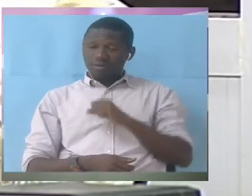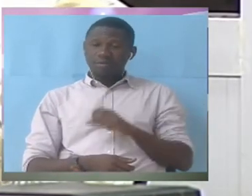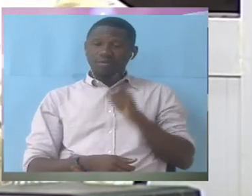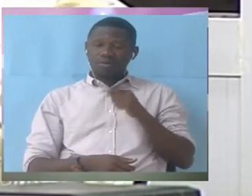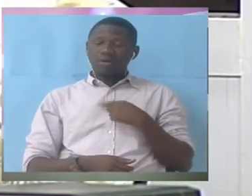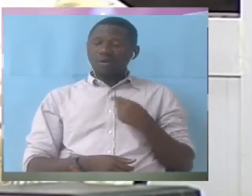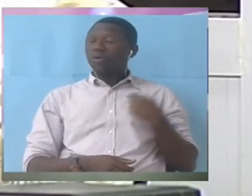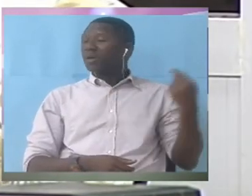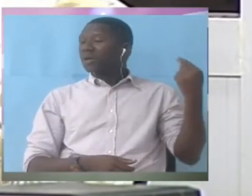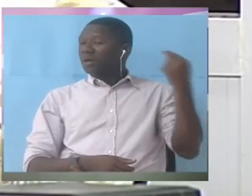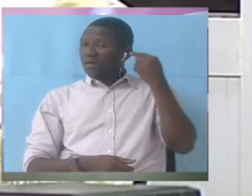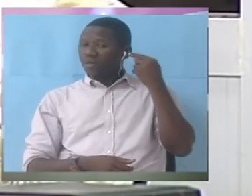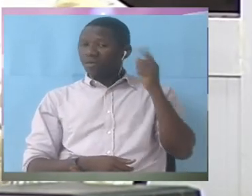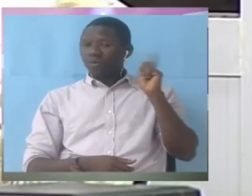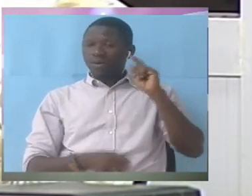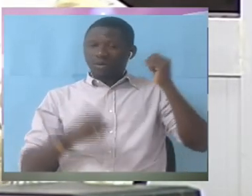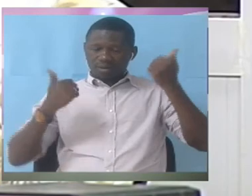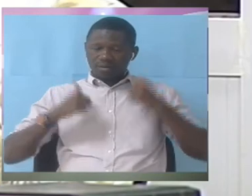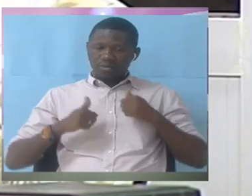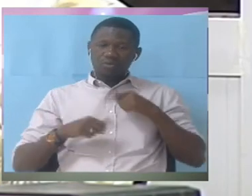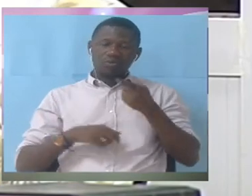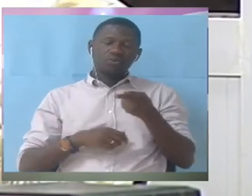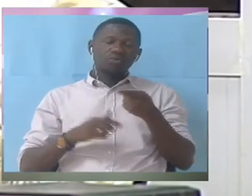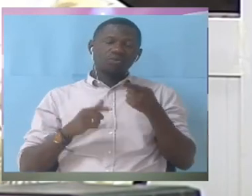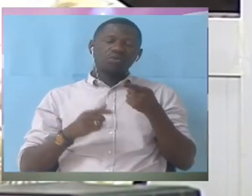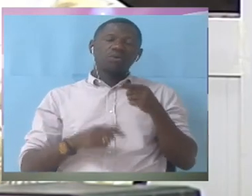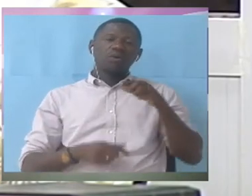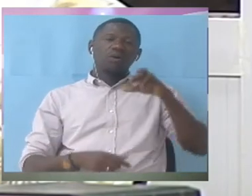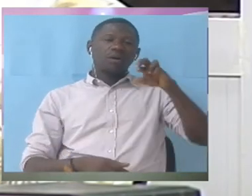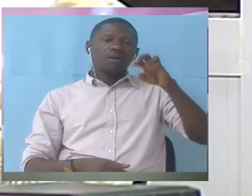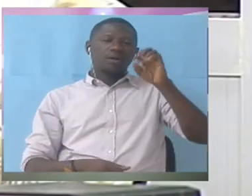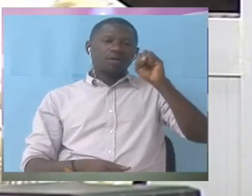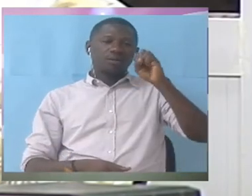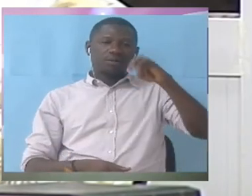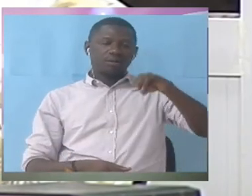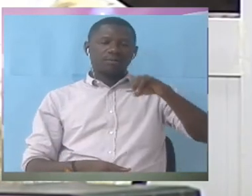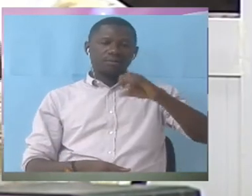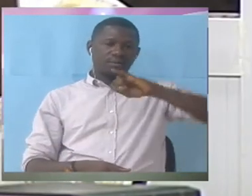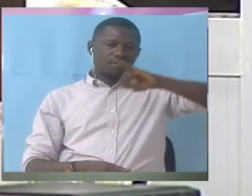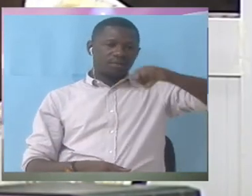RSMJ. Can you tell us what you saw?